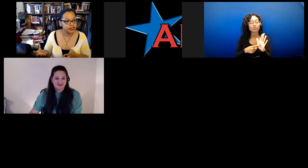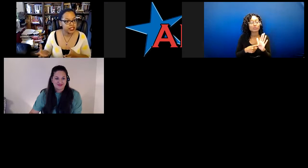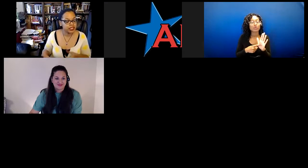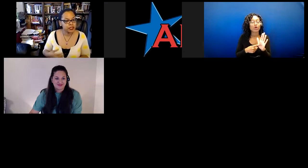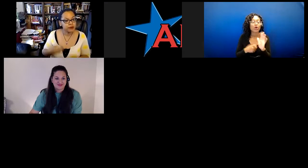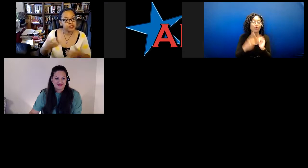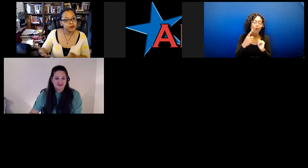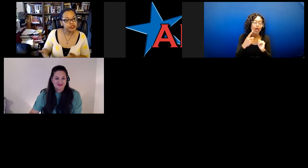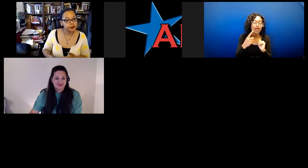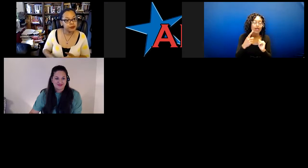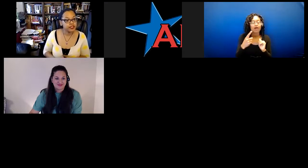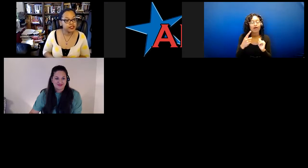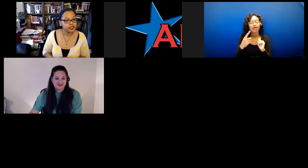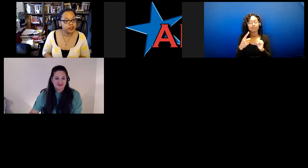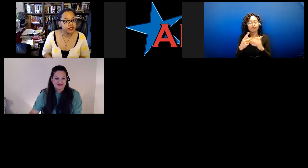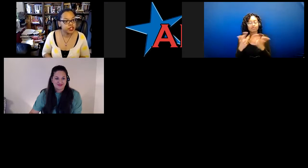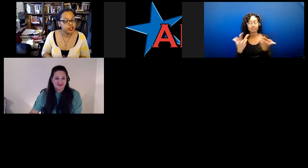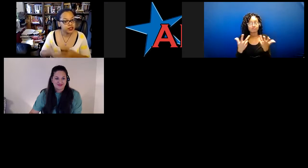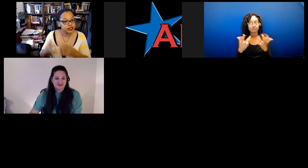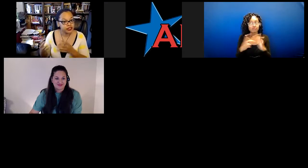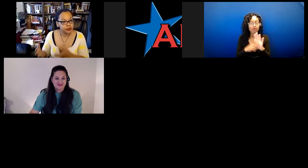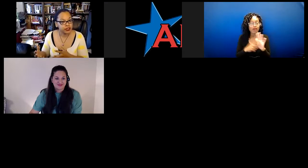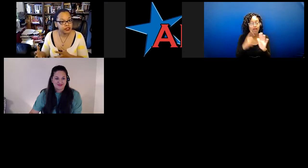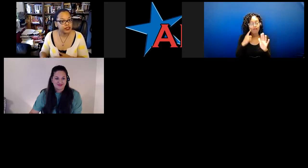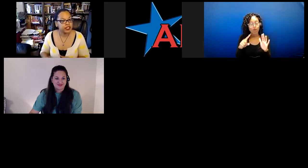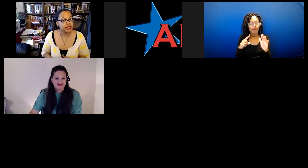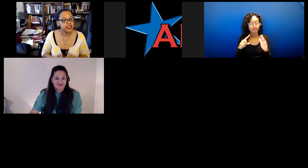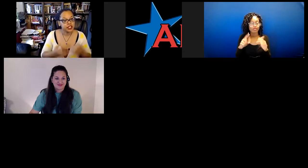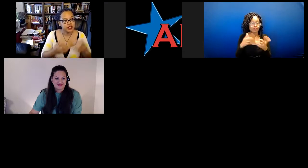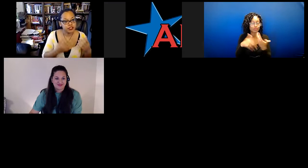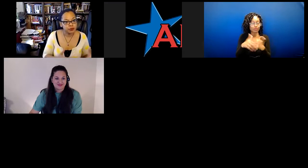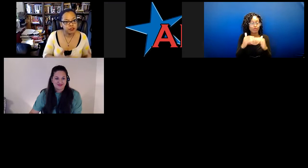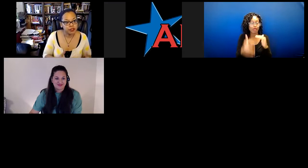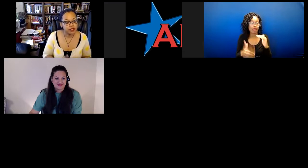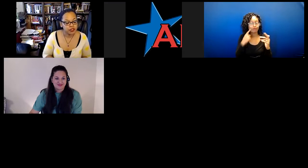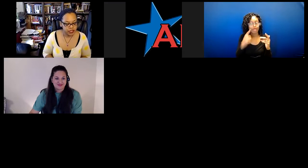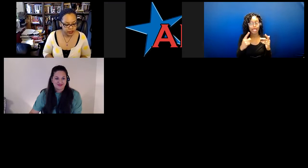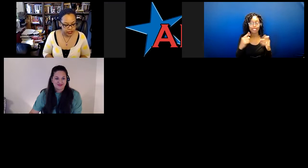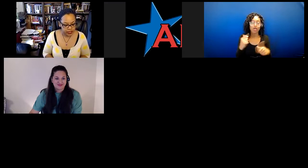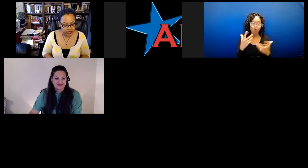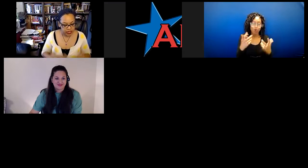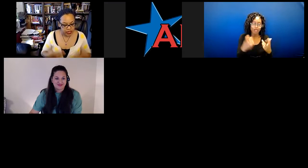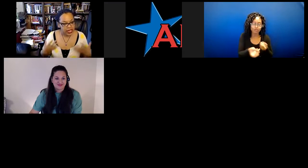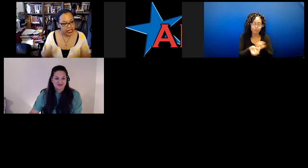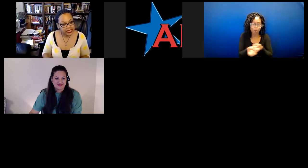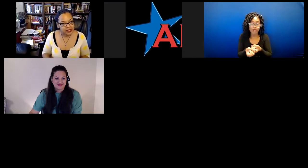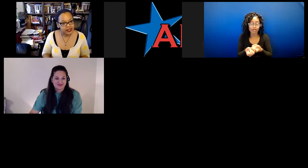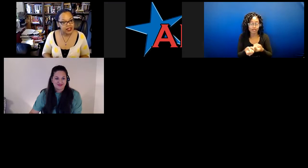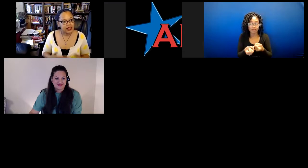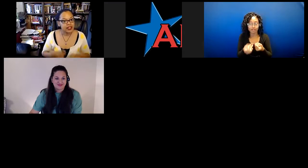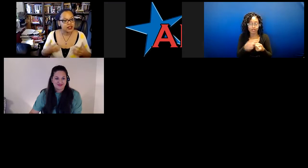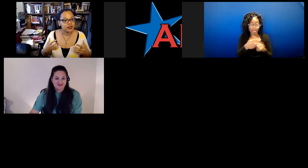of the principles of disability justice, which is cross-disability solidarity, cross-movement solidarity. And,